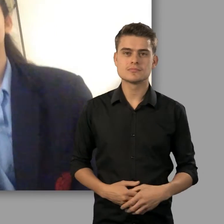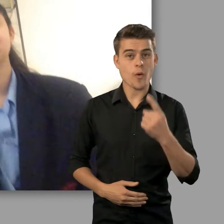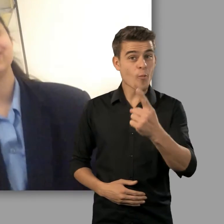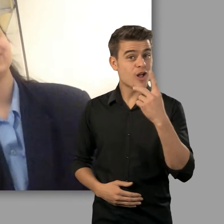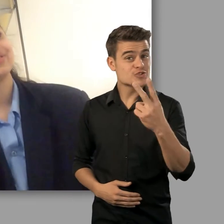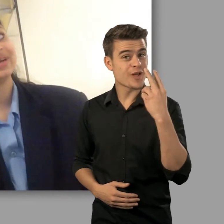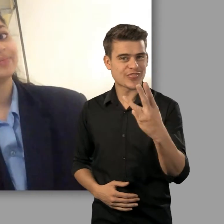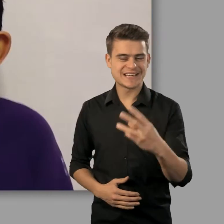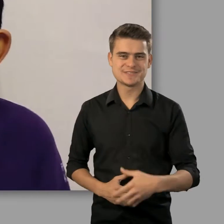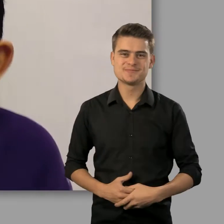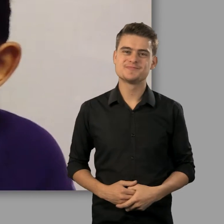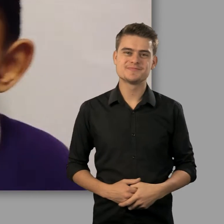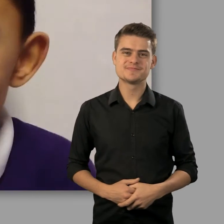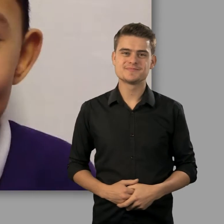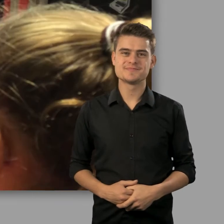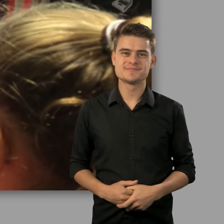One, two, three.